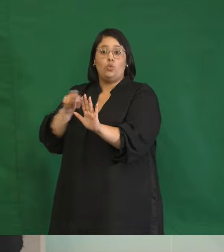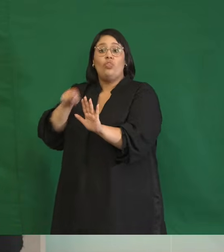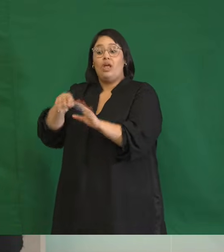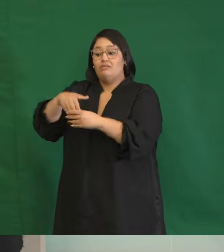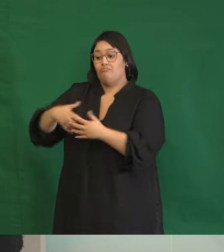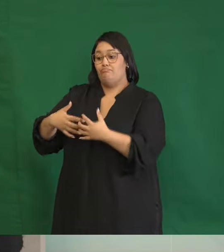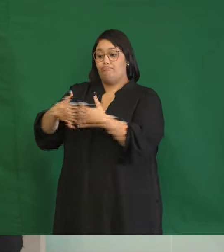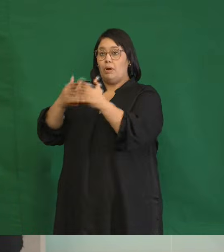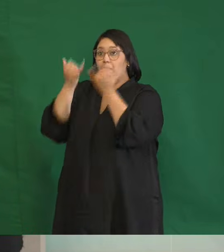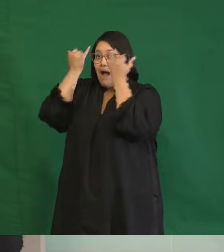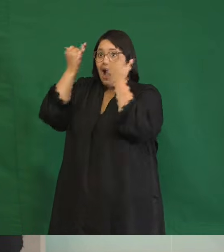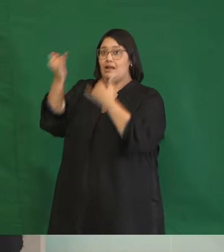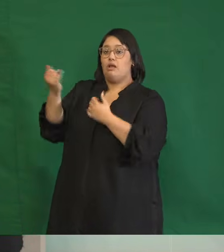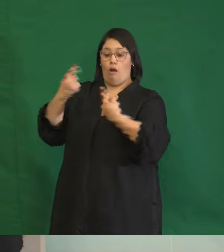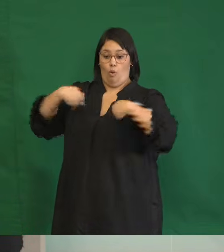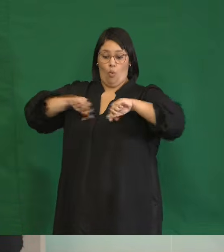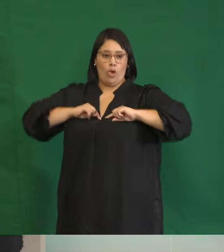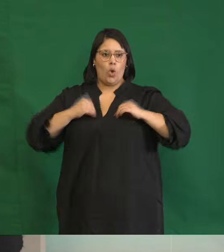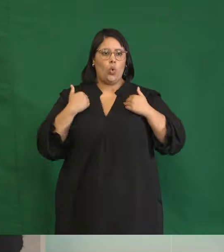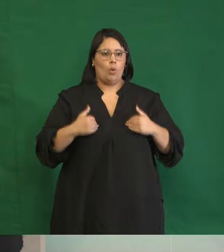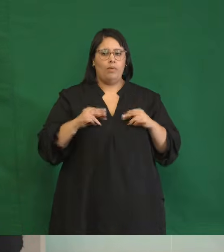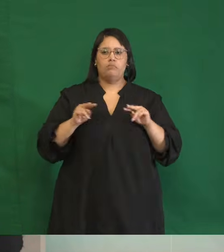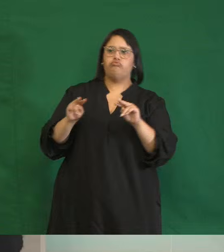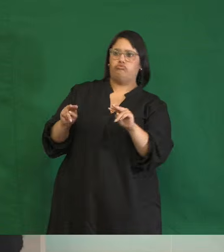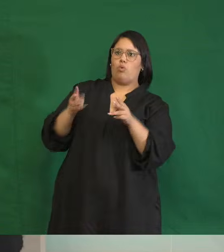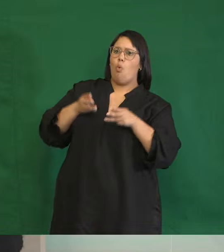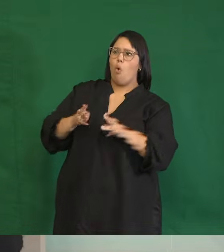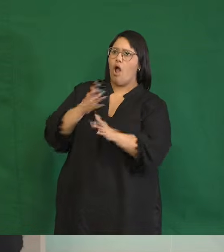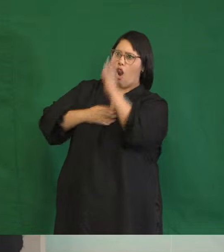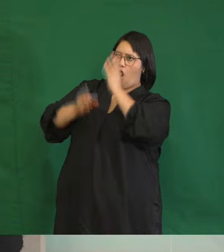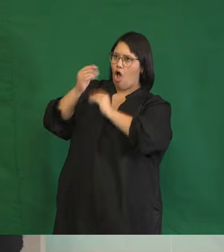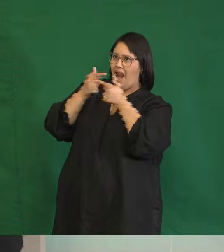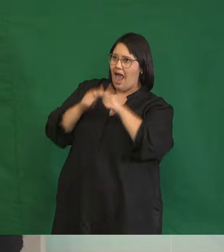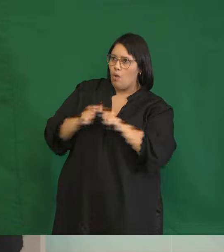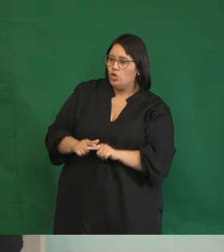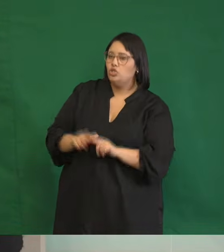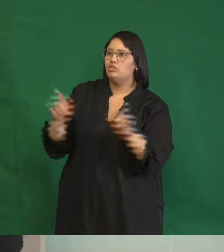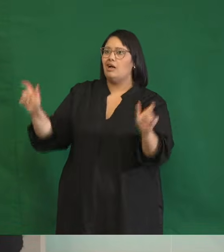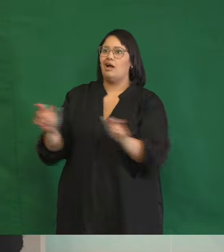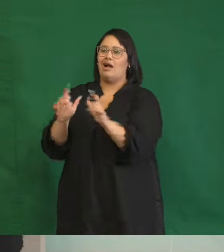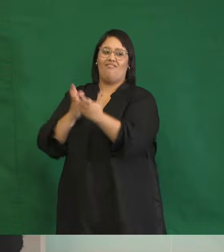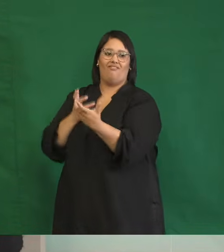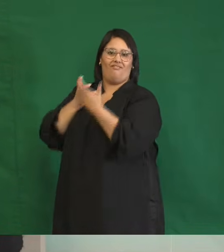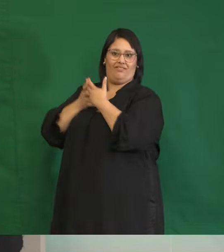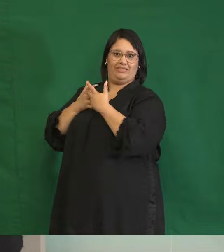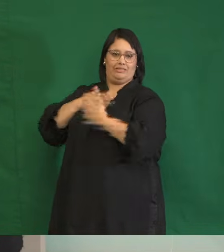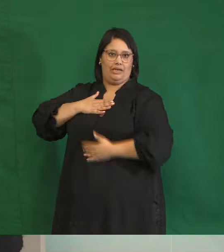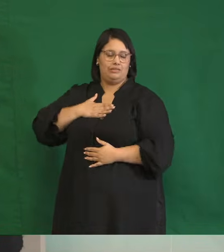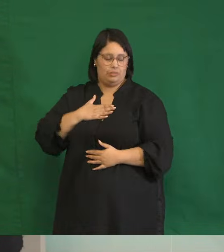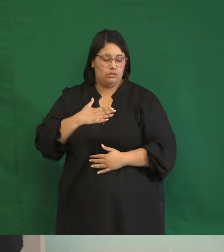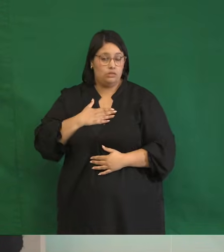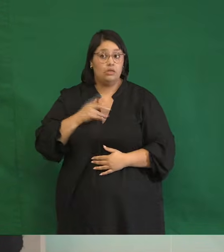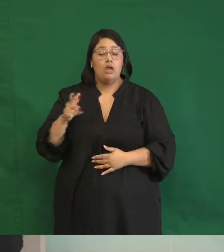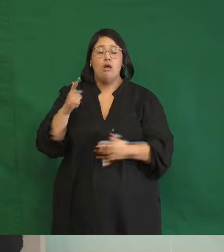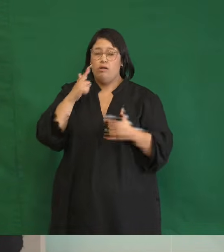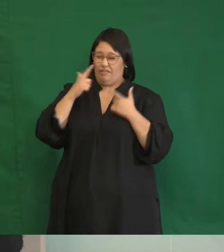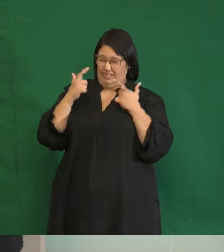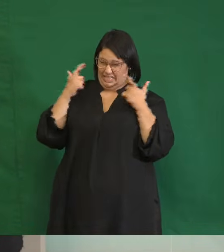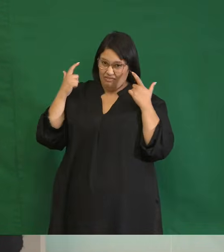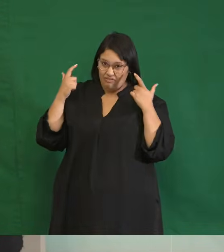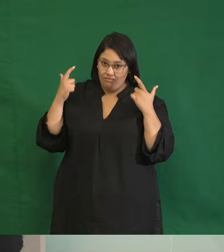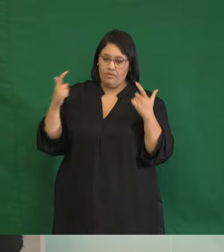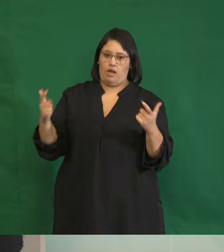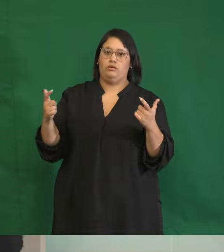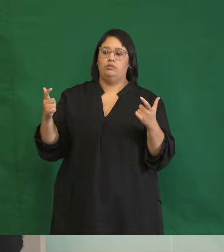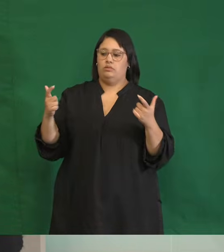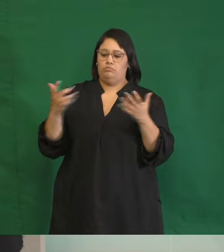how we as humans also learn language. It is a large electronic